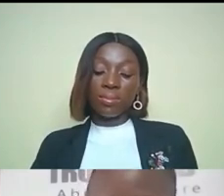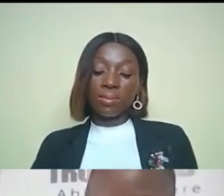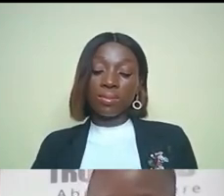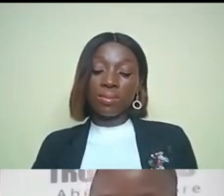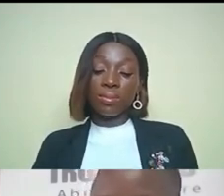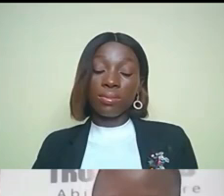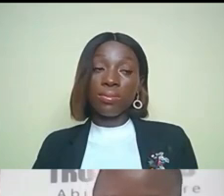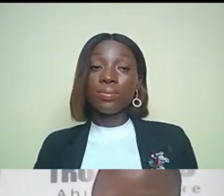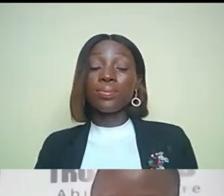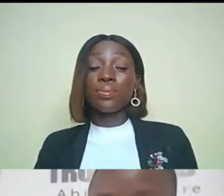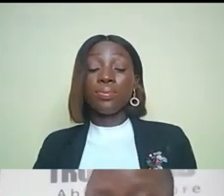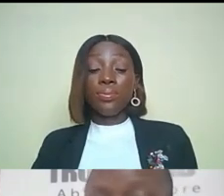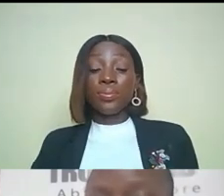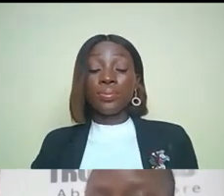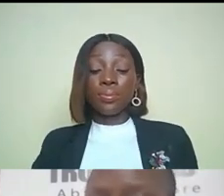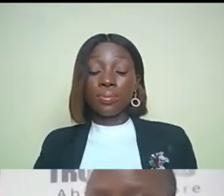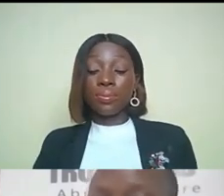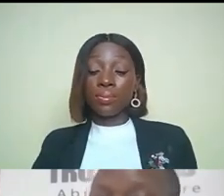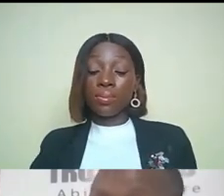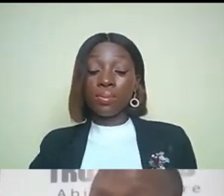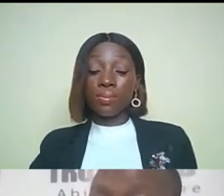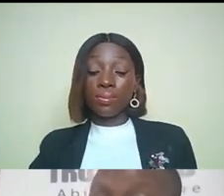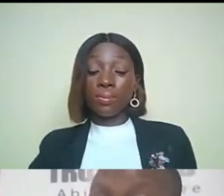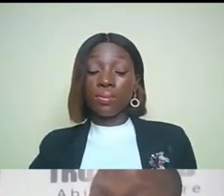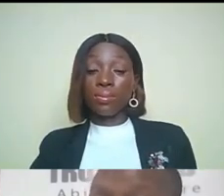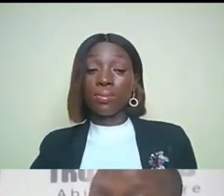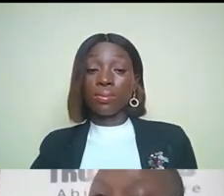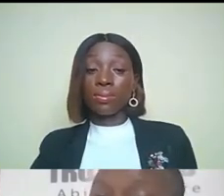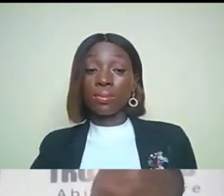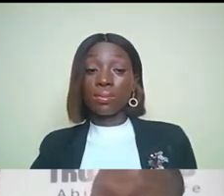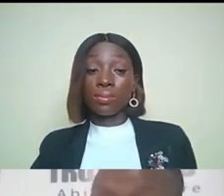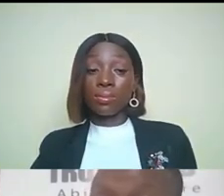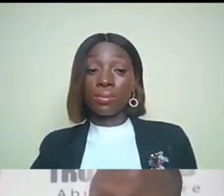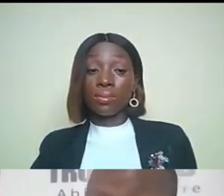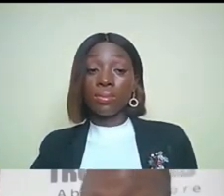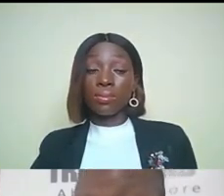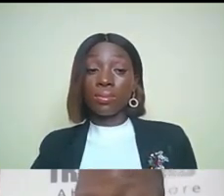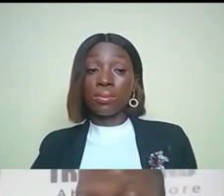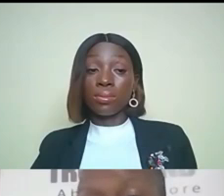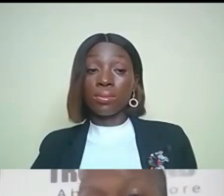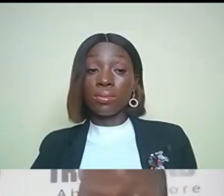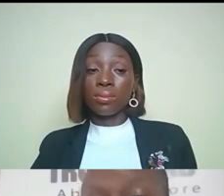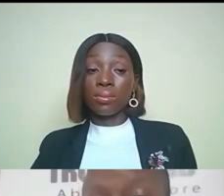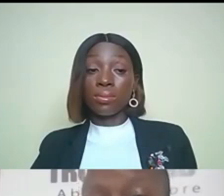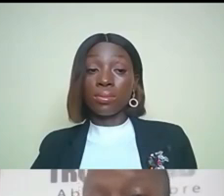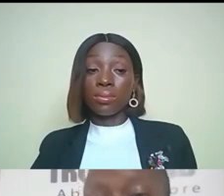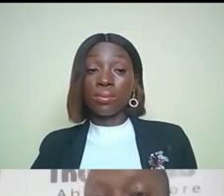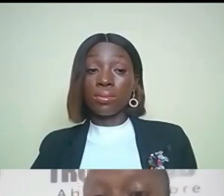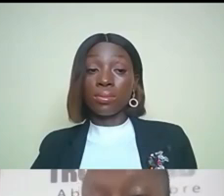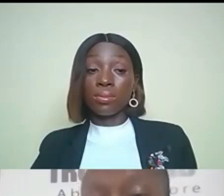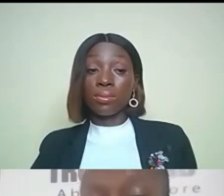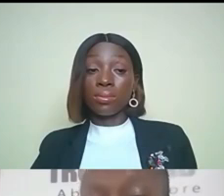have Asperger's, it's just autism. But we have others who have been severely affected and might need